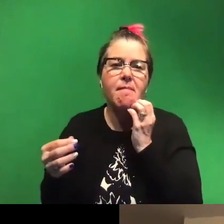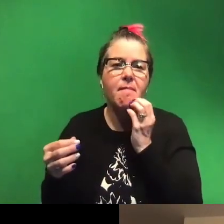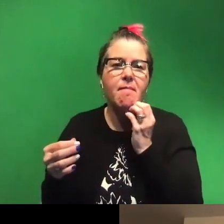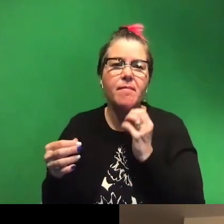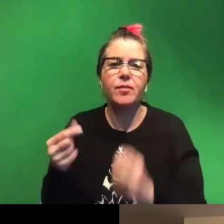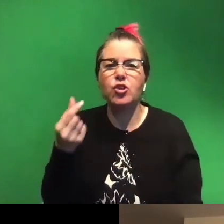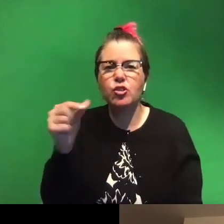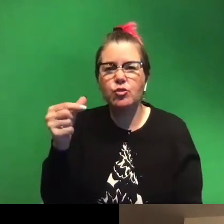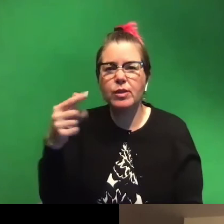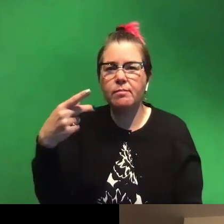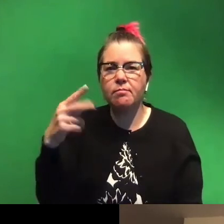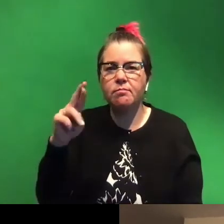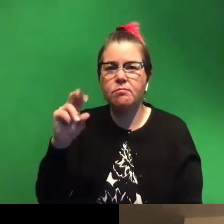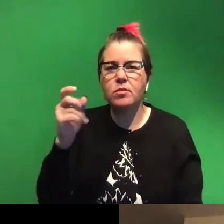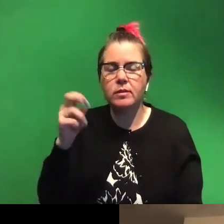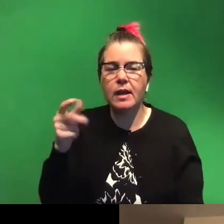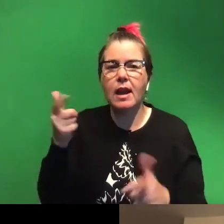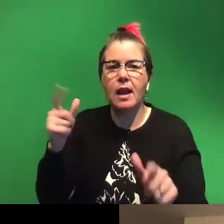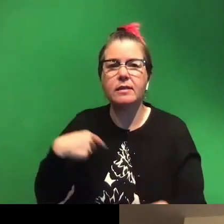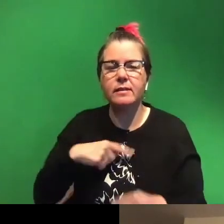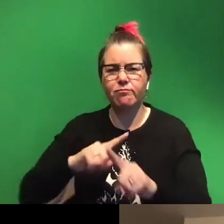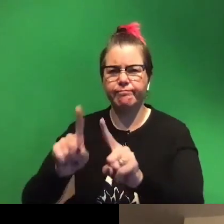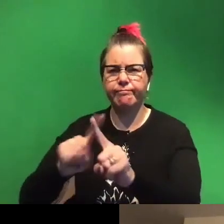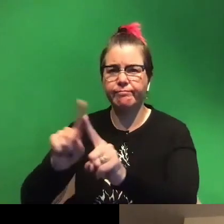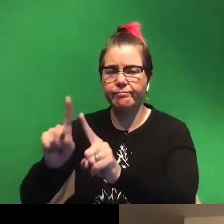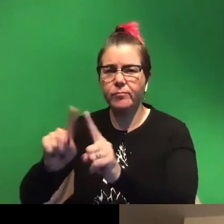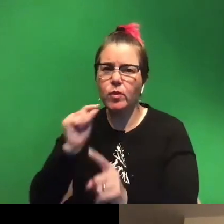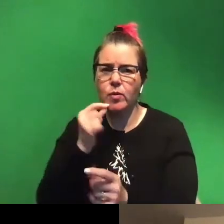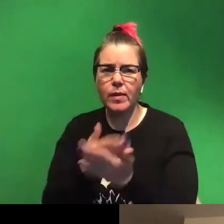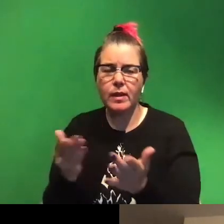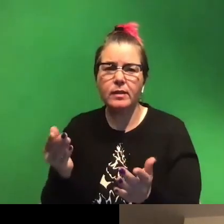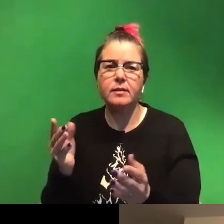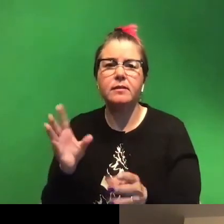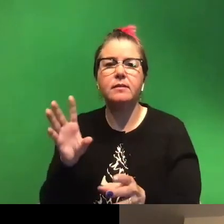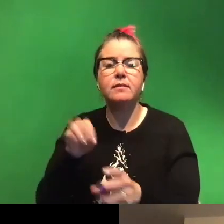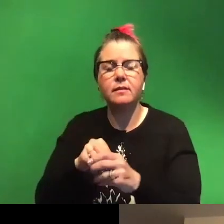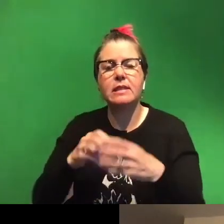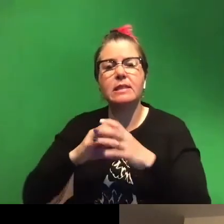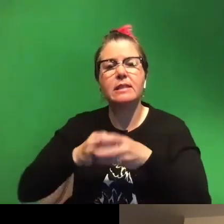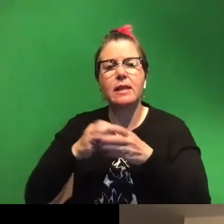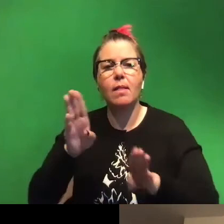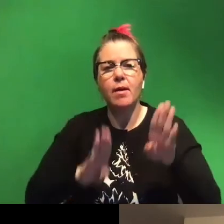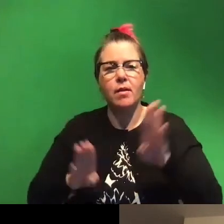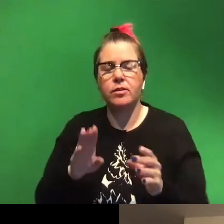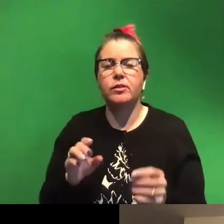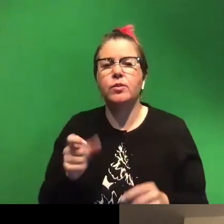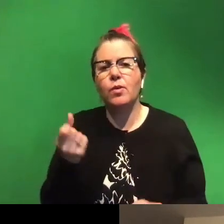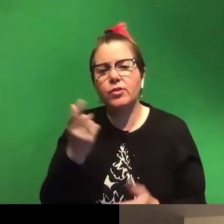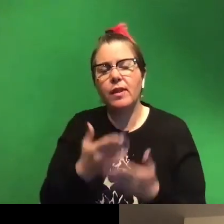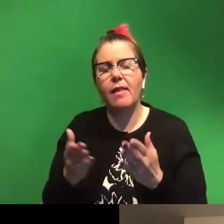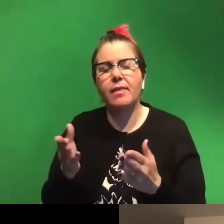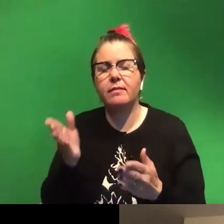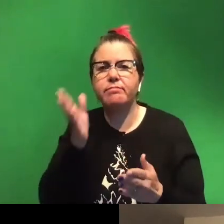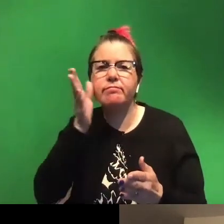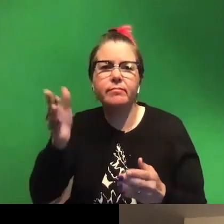green protein that allows us to do all kinds of really cool stuff in cell biology to understand things down the line, for understanding